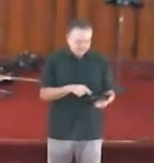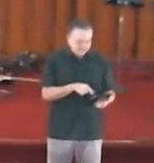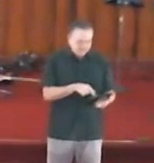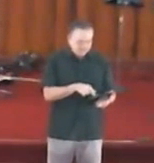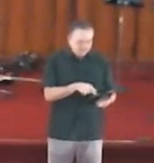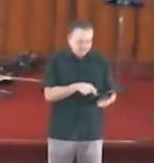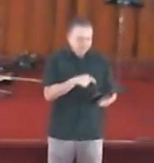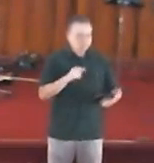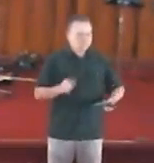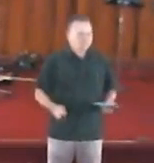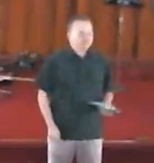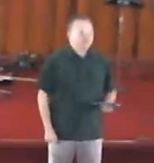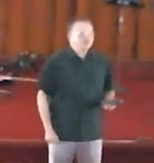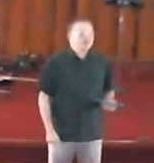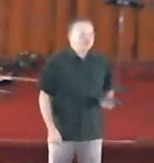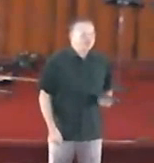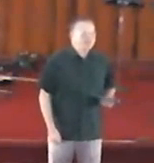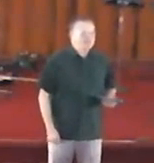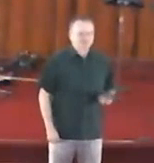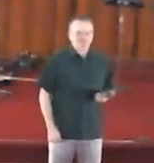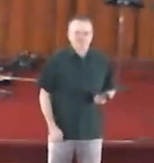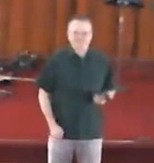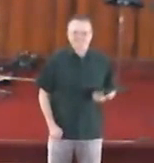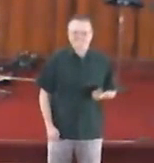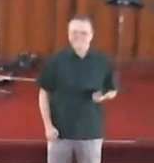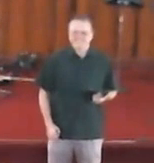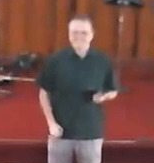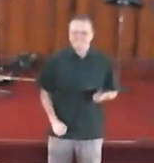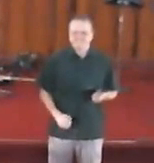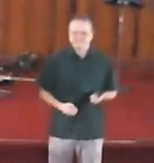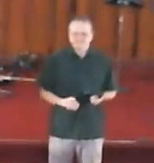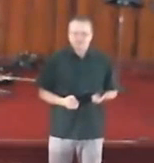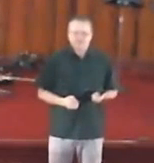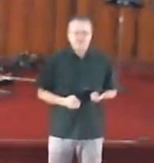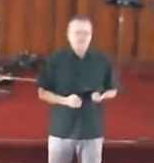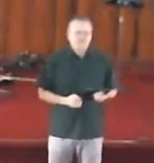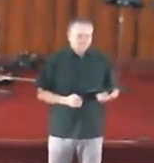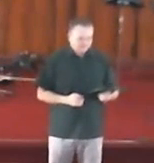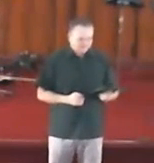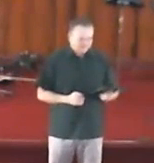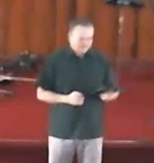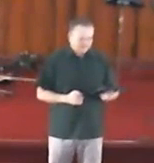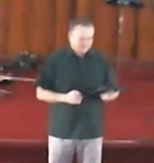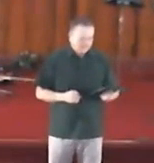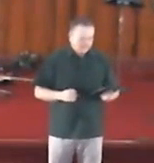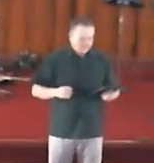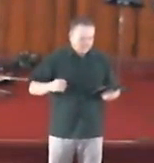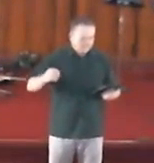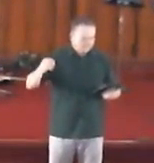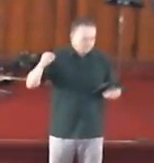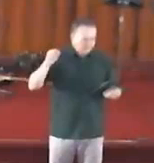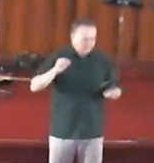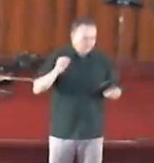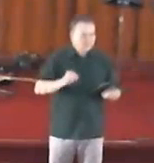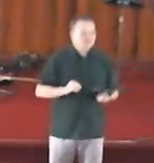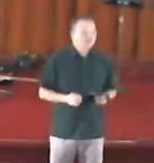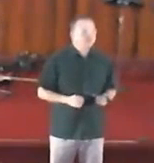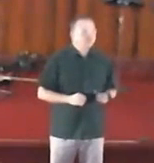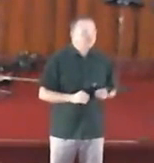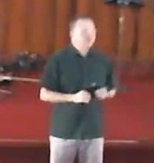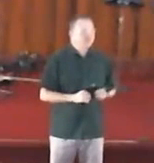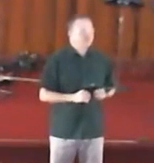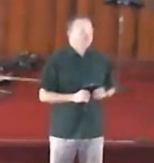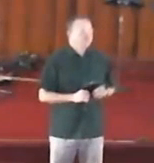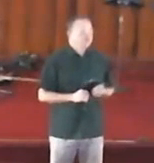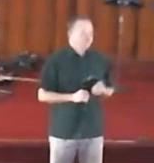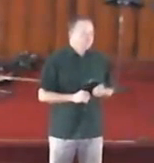Jesus. Pero después Pablo oró por ellos. And after that, Paul prayed for them. Y el Espíritu Santo